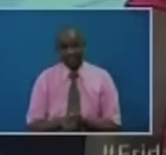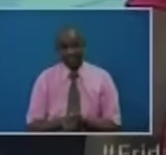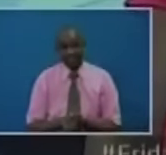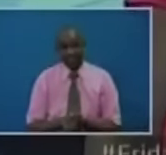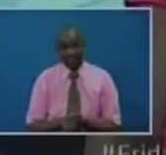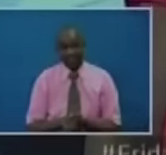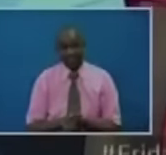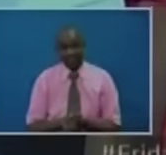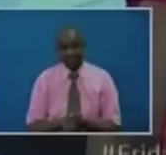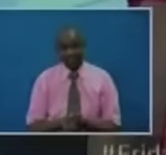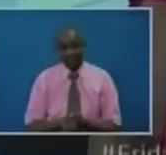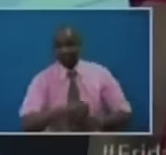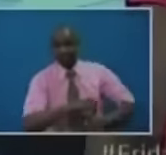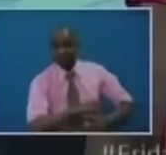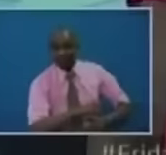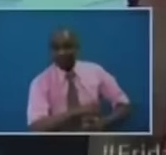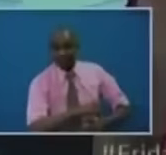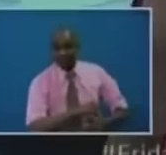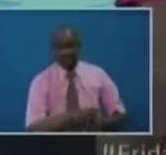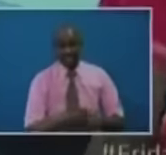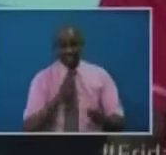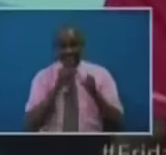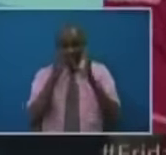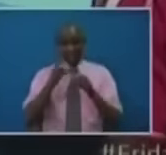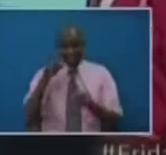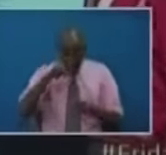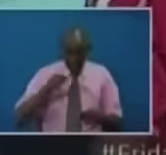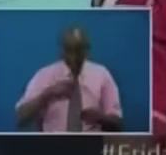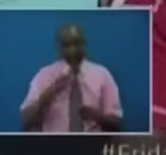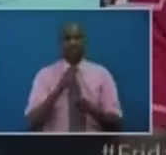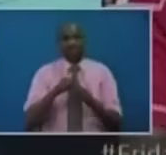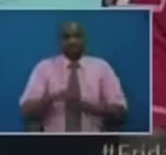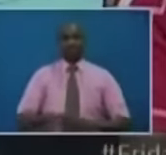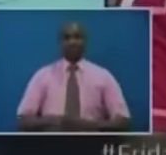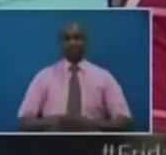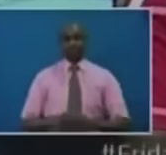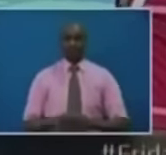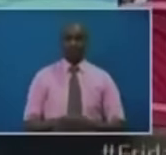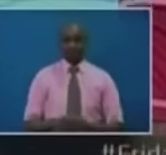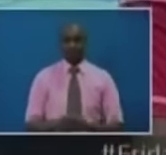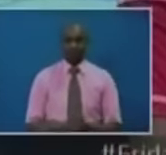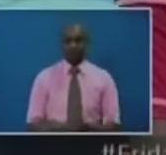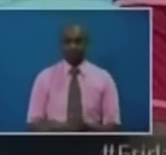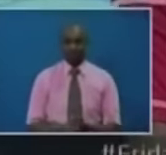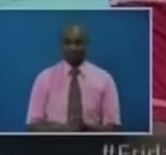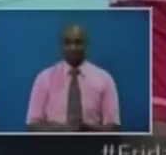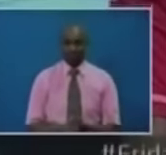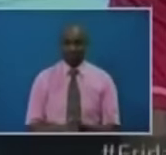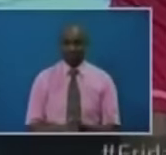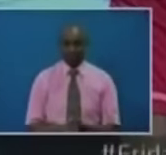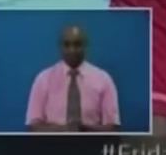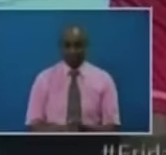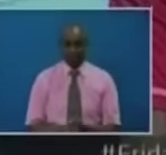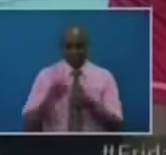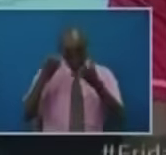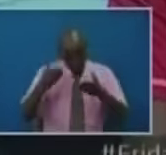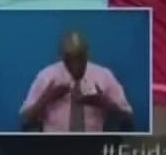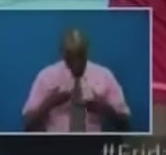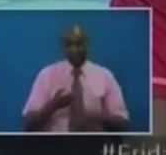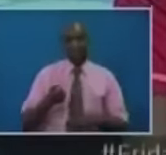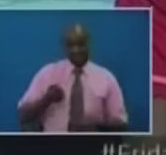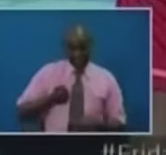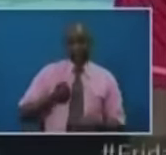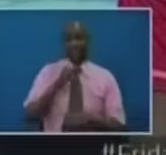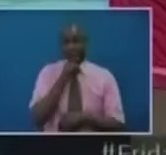okay. You don't have to sit. You can sit straight. My director is telling me to sit straight, so that's what I'm going to do. There you go. Welcome, ladies and